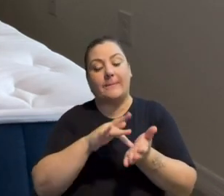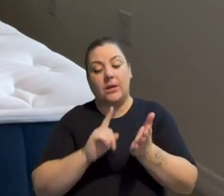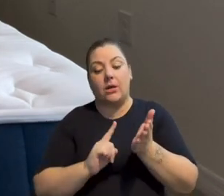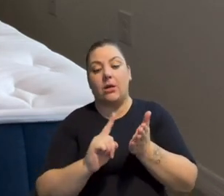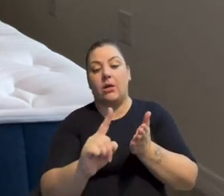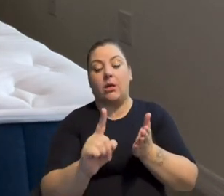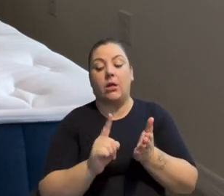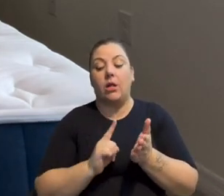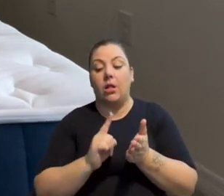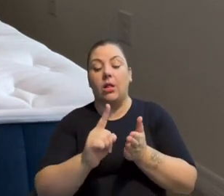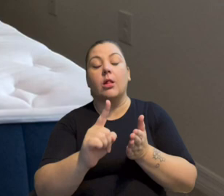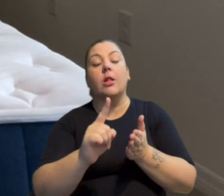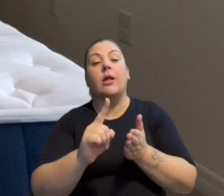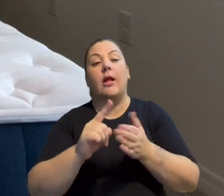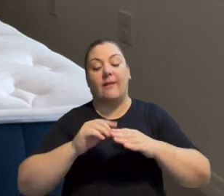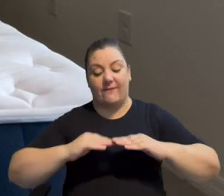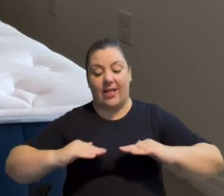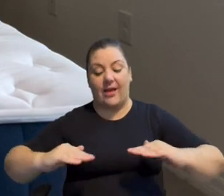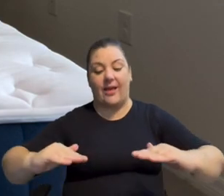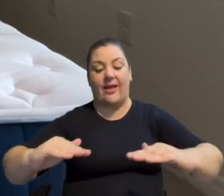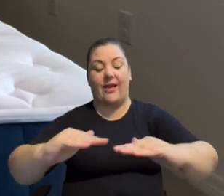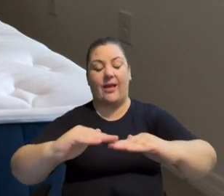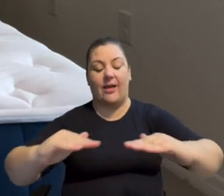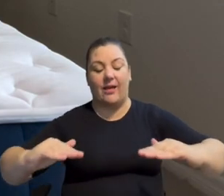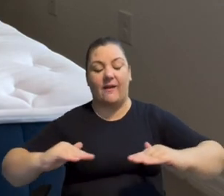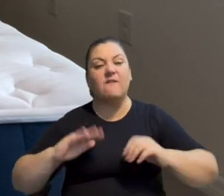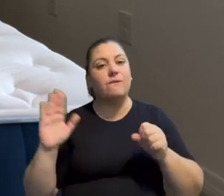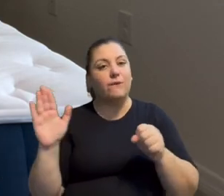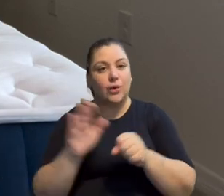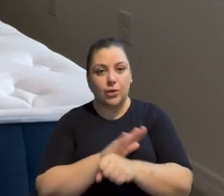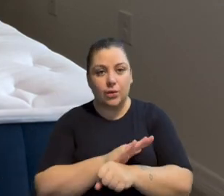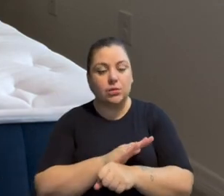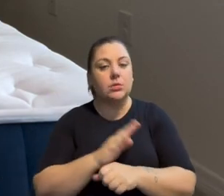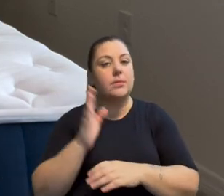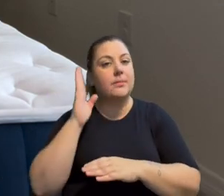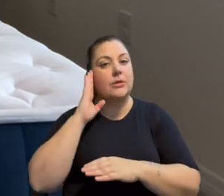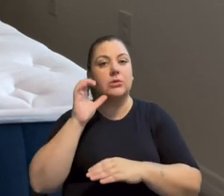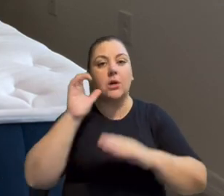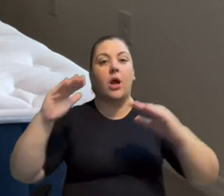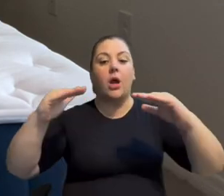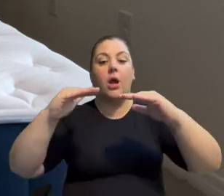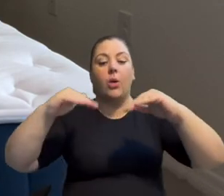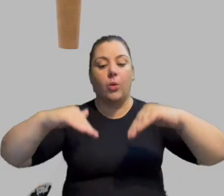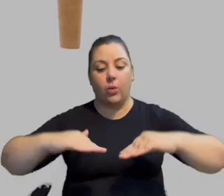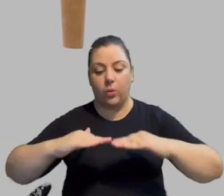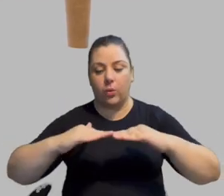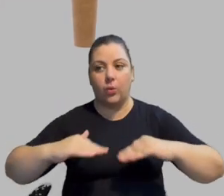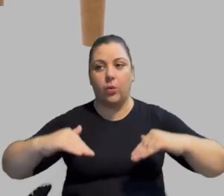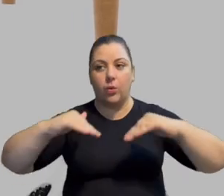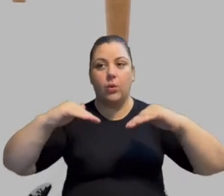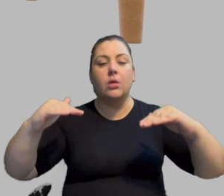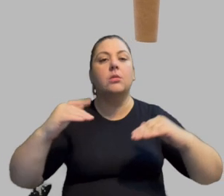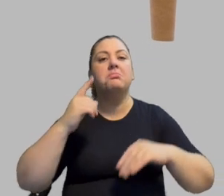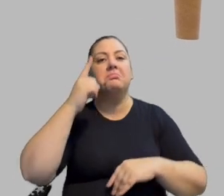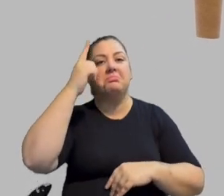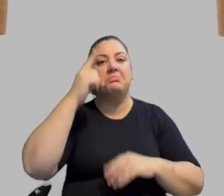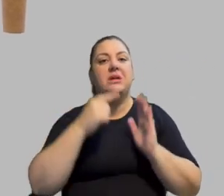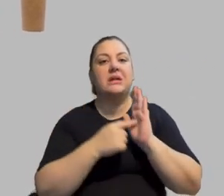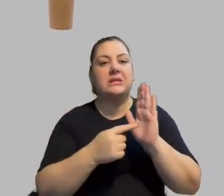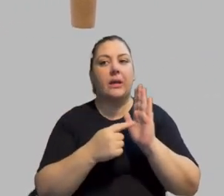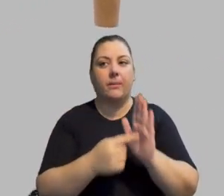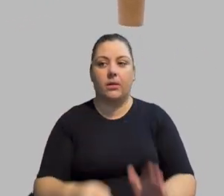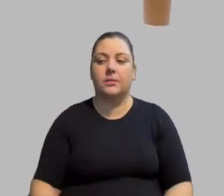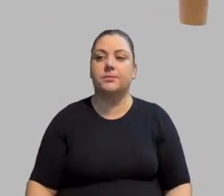supported and on a flat surface and not bowing or moving. So like, for example, we recently